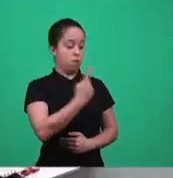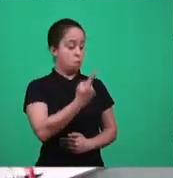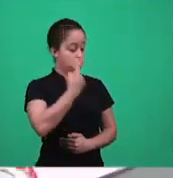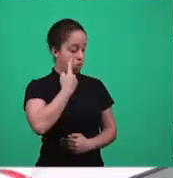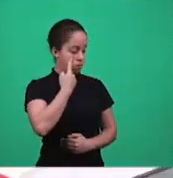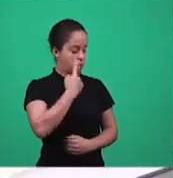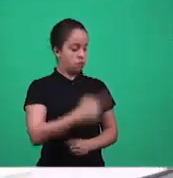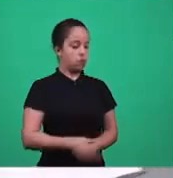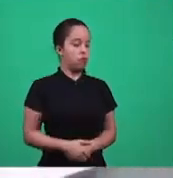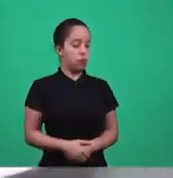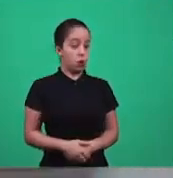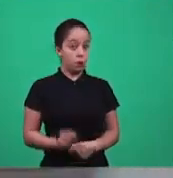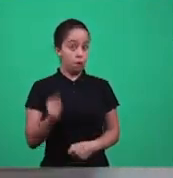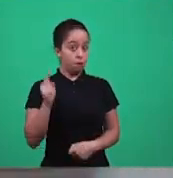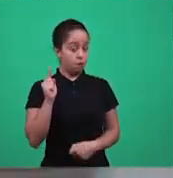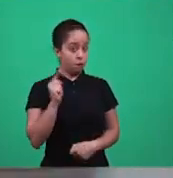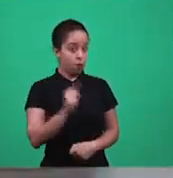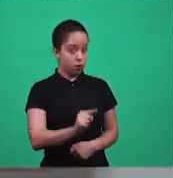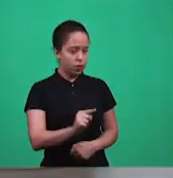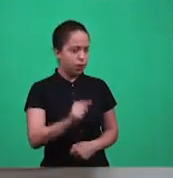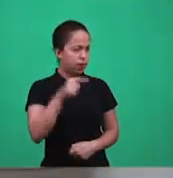to one thing.